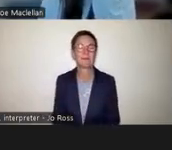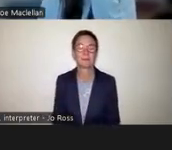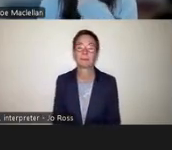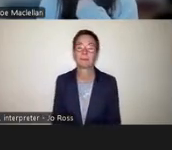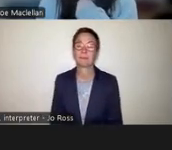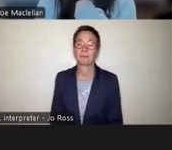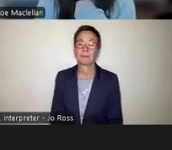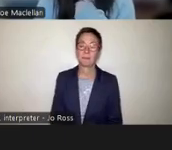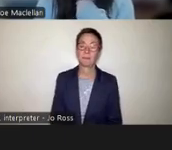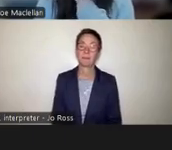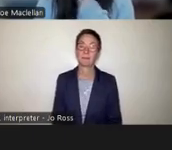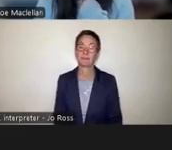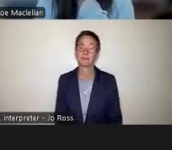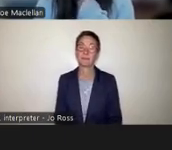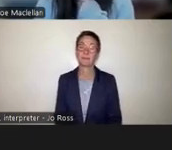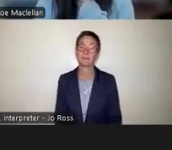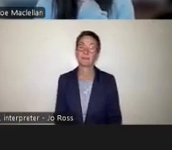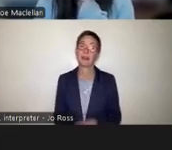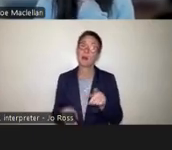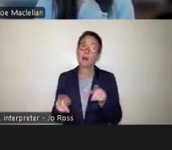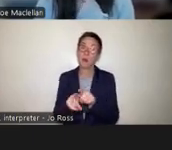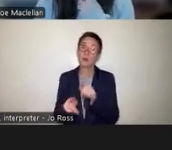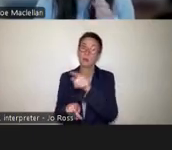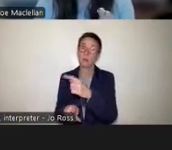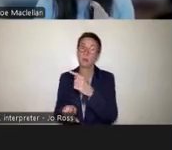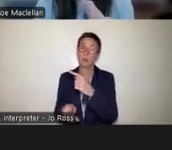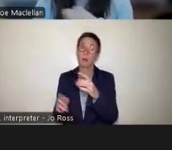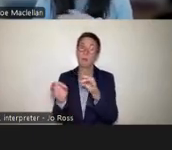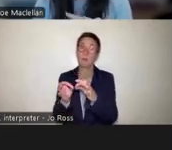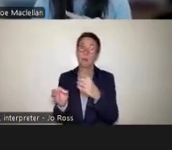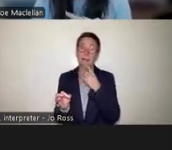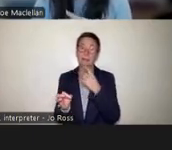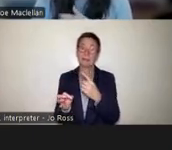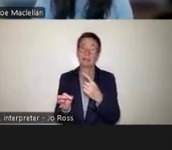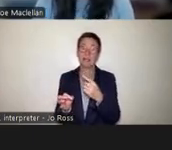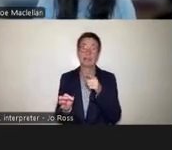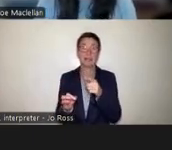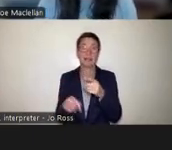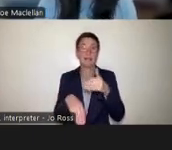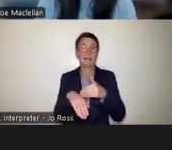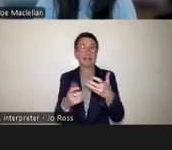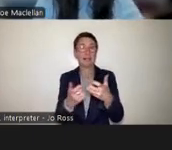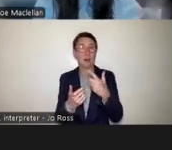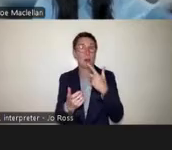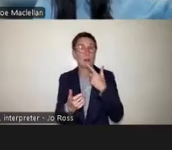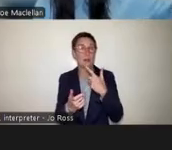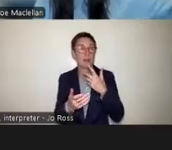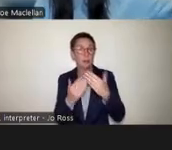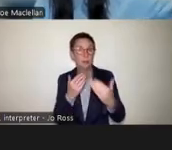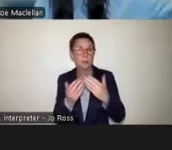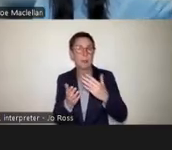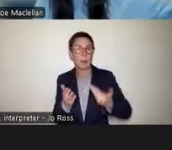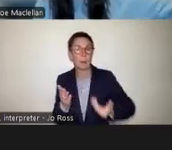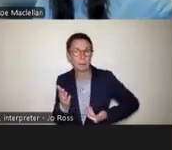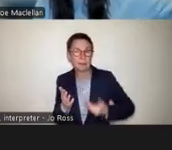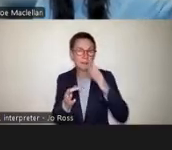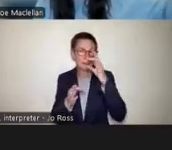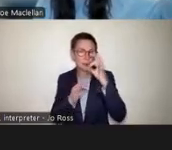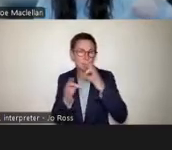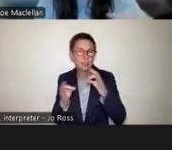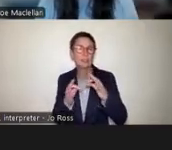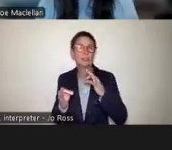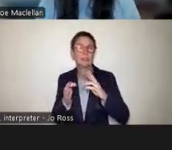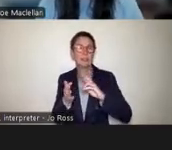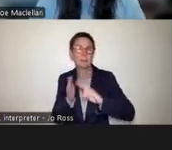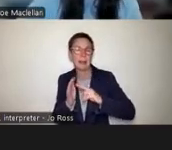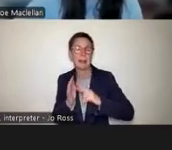They said it's also impacted how they process applications and funding, as well as business planning and more strategic thinking.